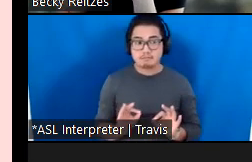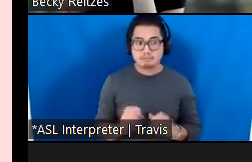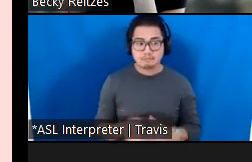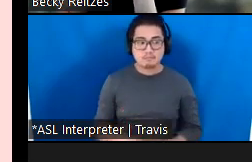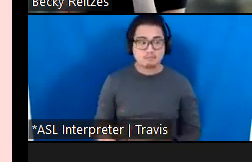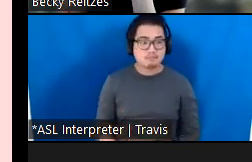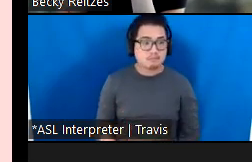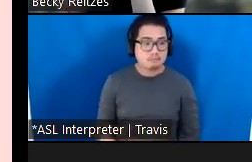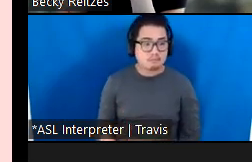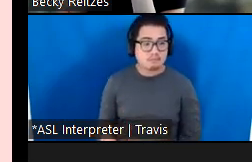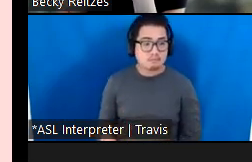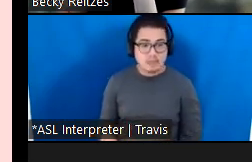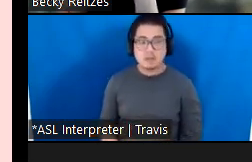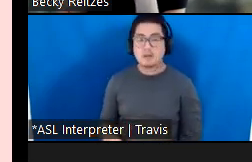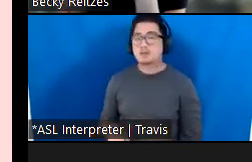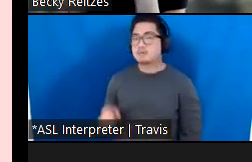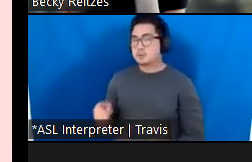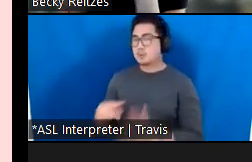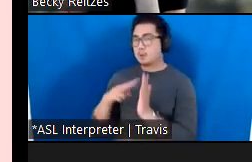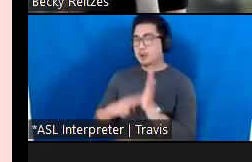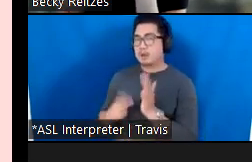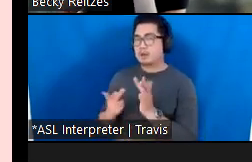Links to the recording would be great. Okay, I have to,